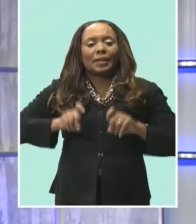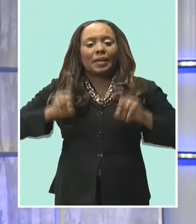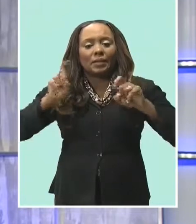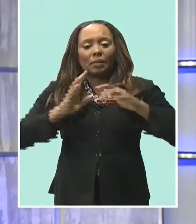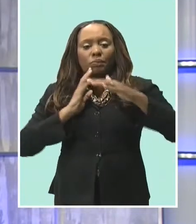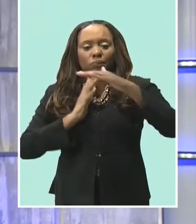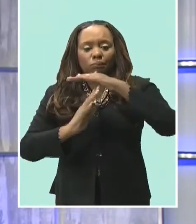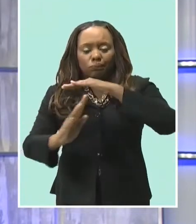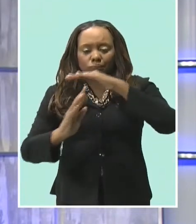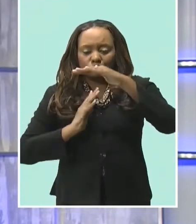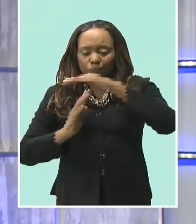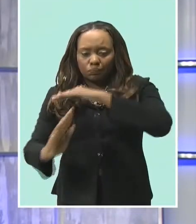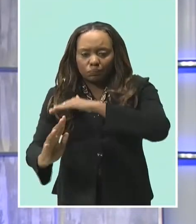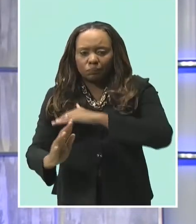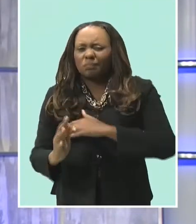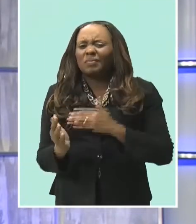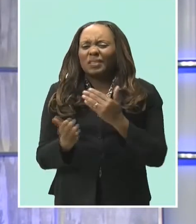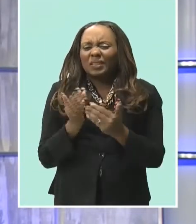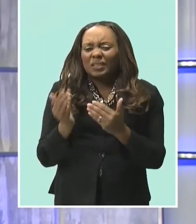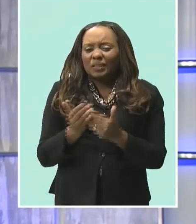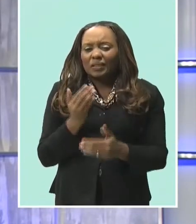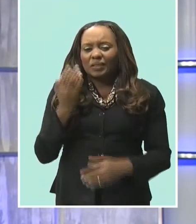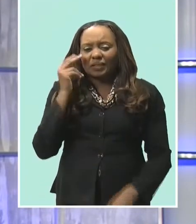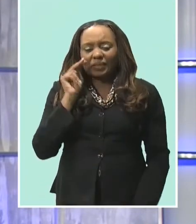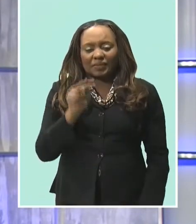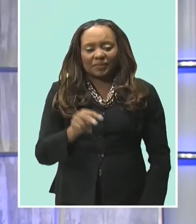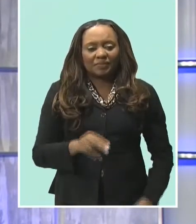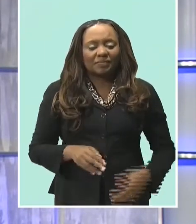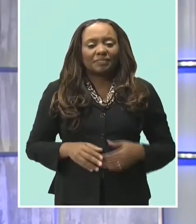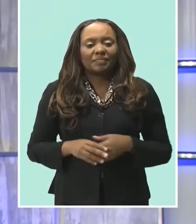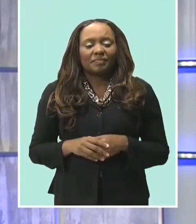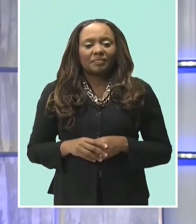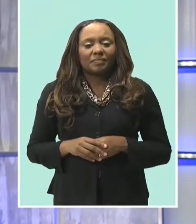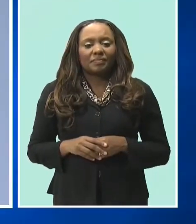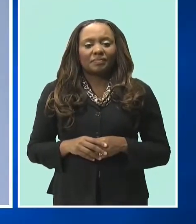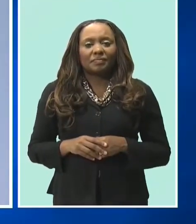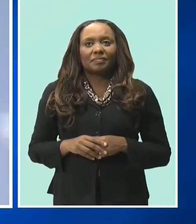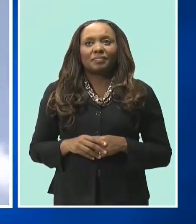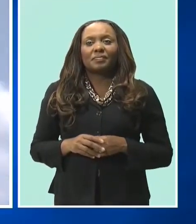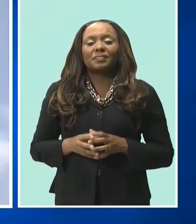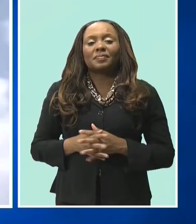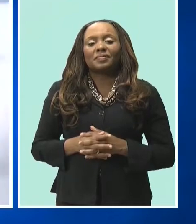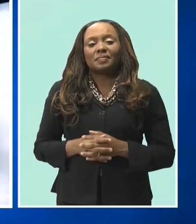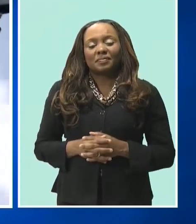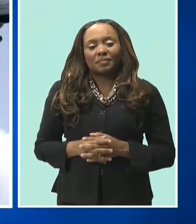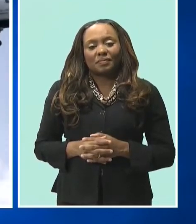International Airport was fairly easy. Our News Bahamas reports.